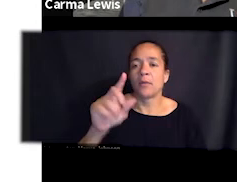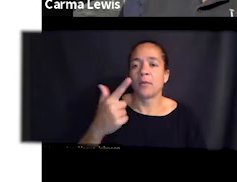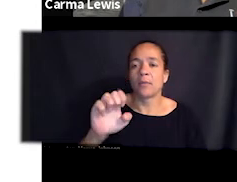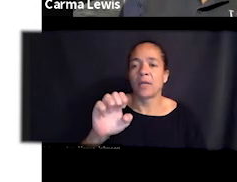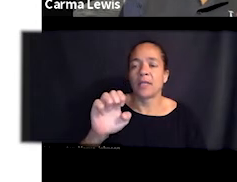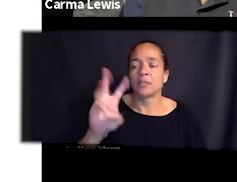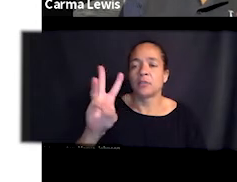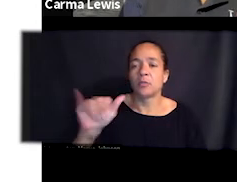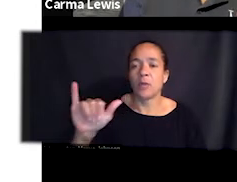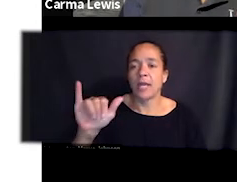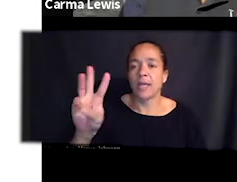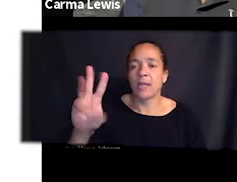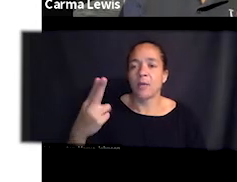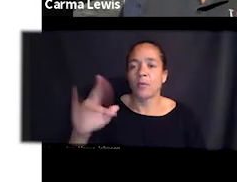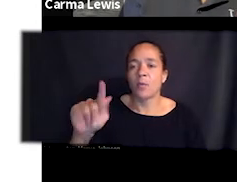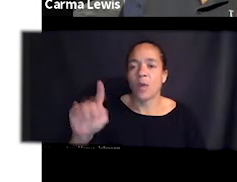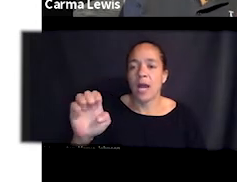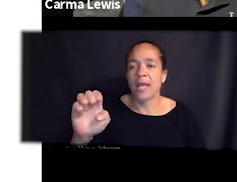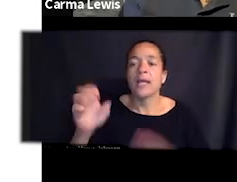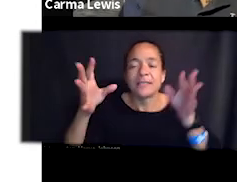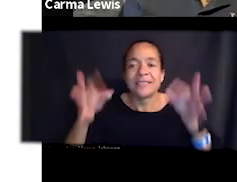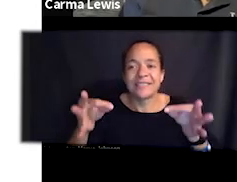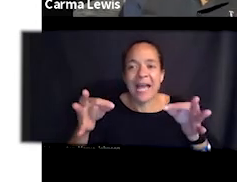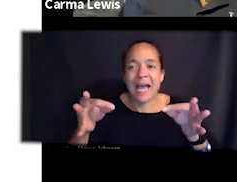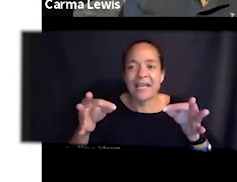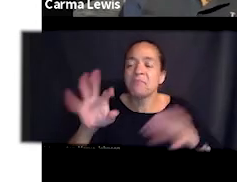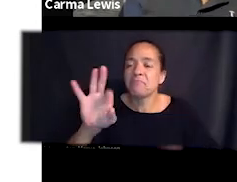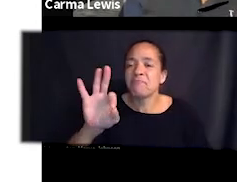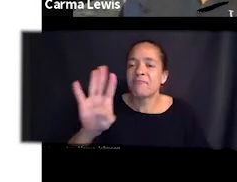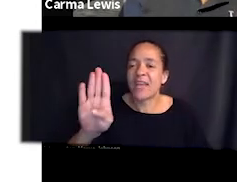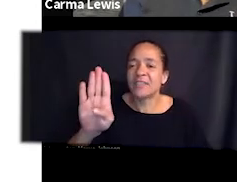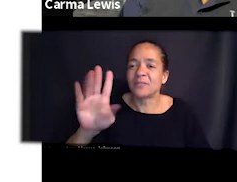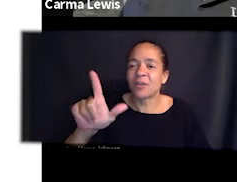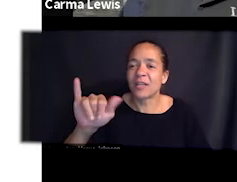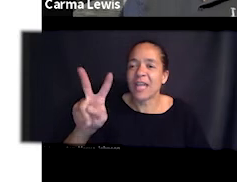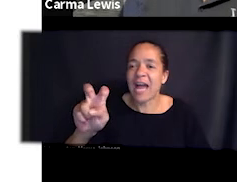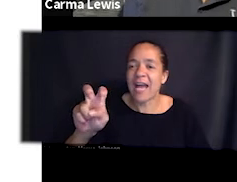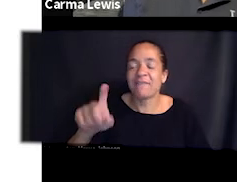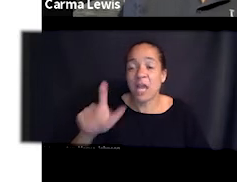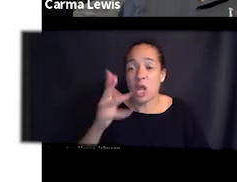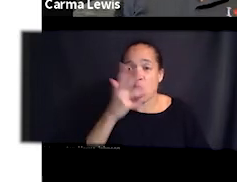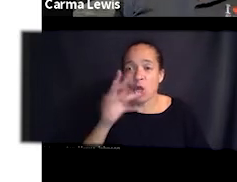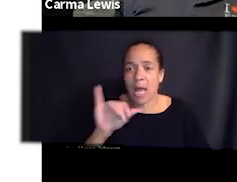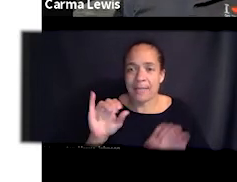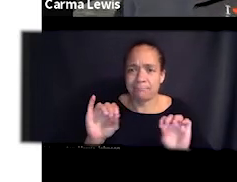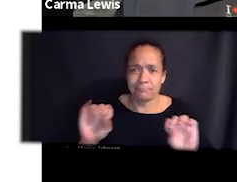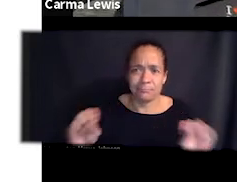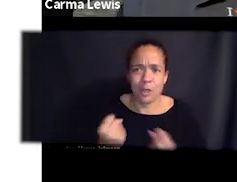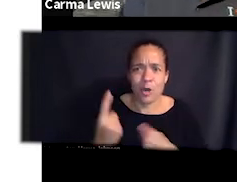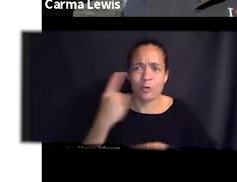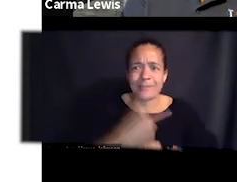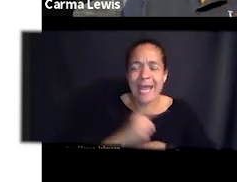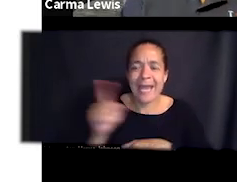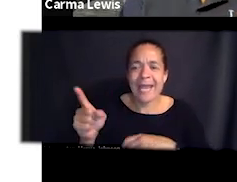Facebook Live on a cold day, which looked like a very, very cold day for him. Saw his breath and everything